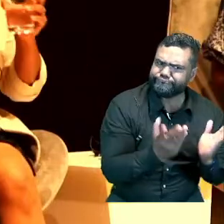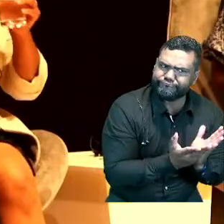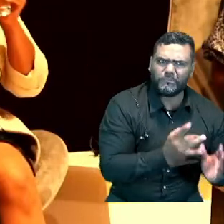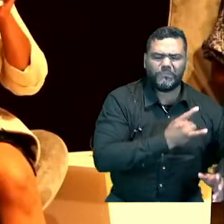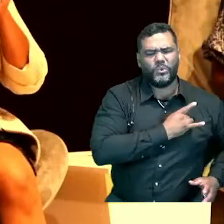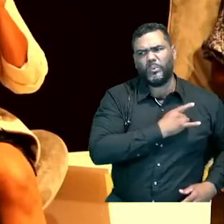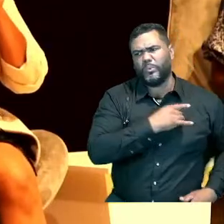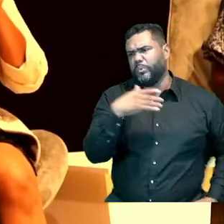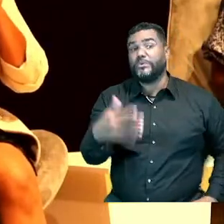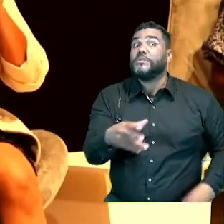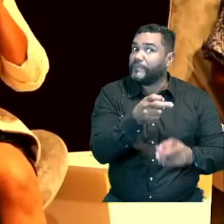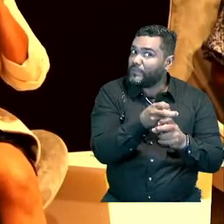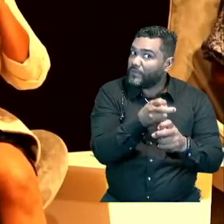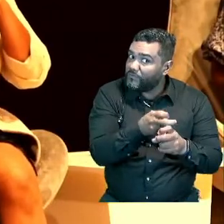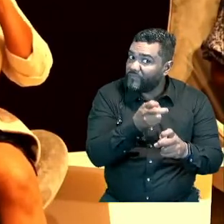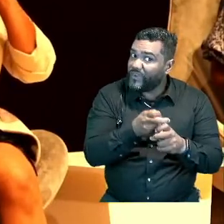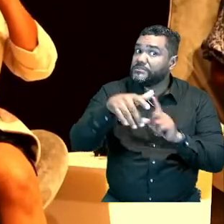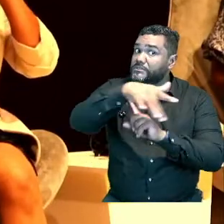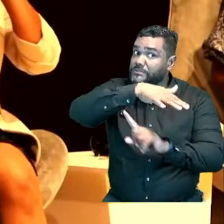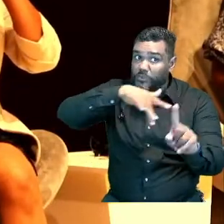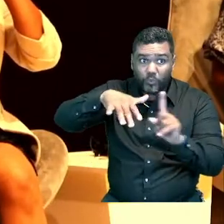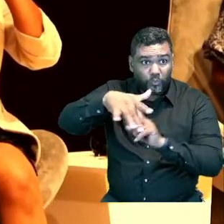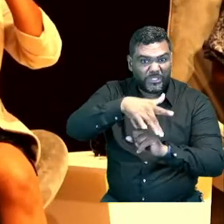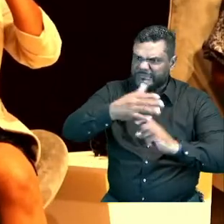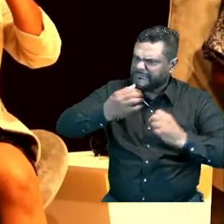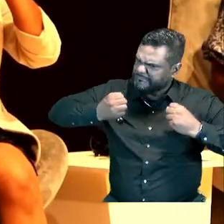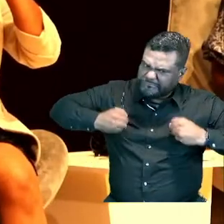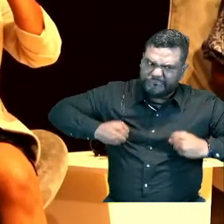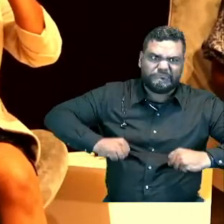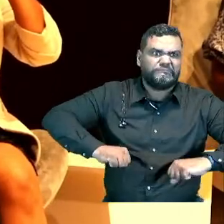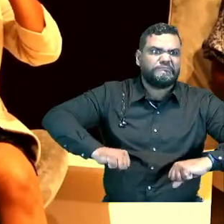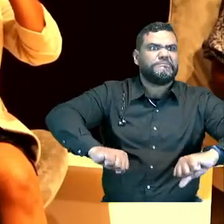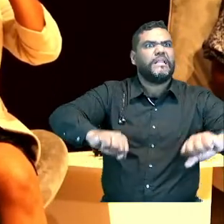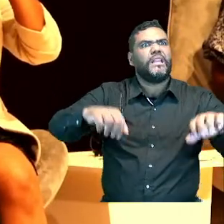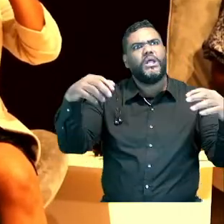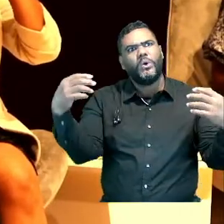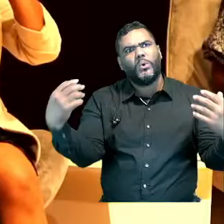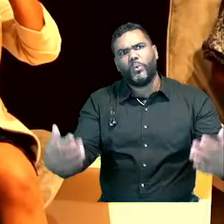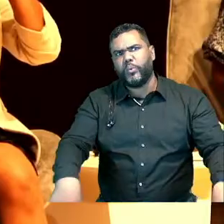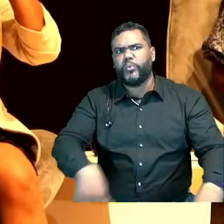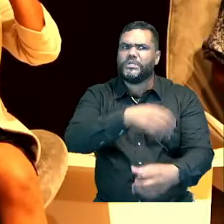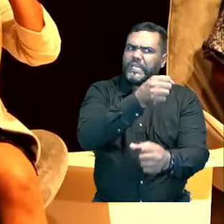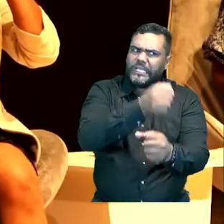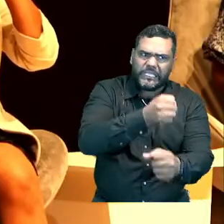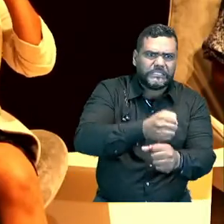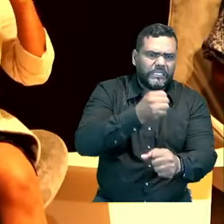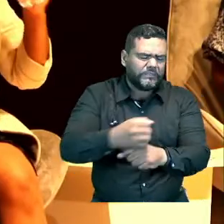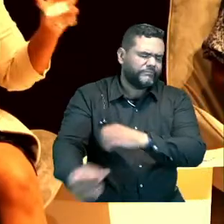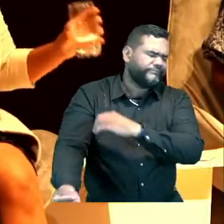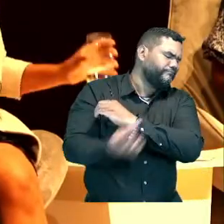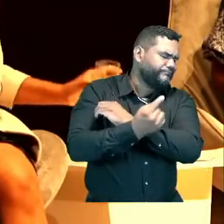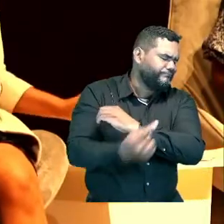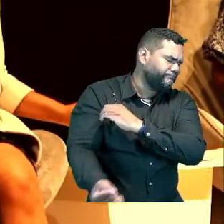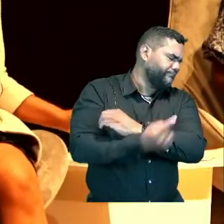they have had opportunities, and we know how difficult it has been for many of them in their